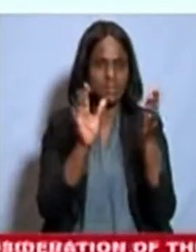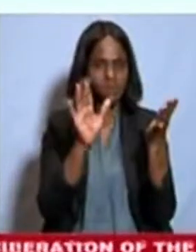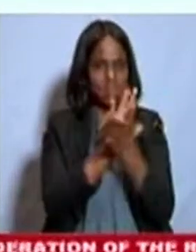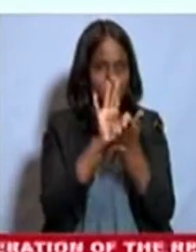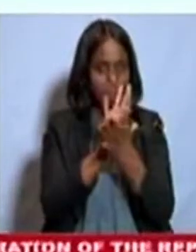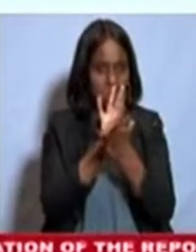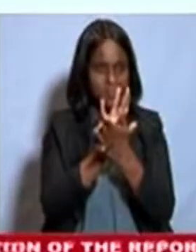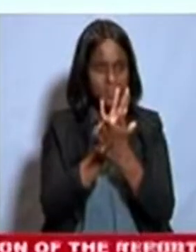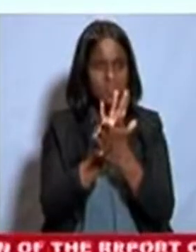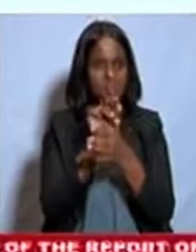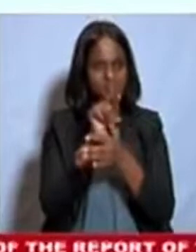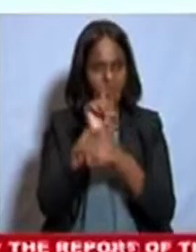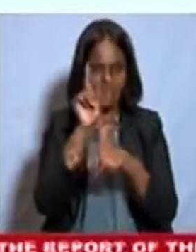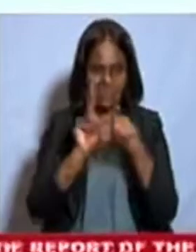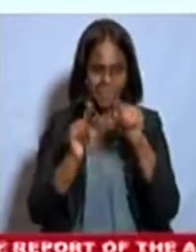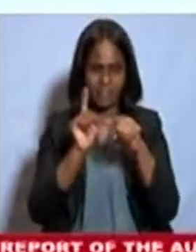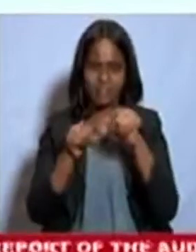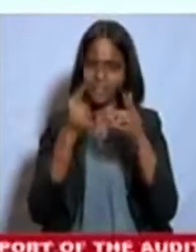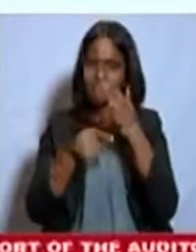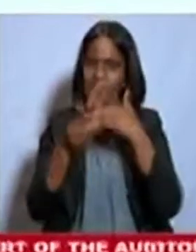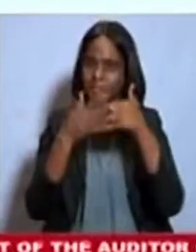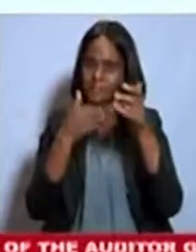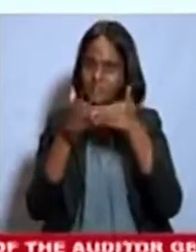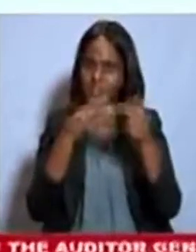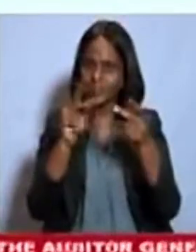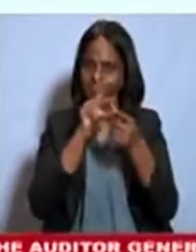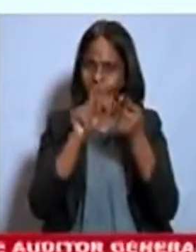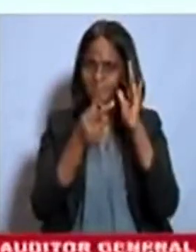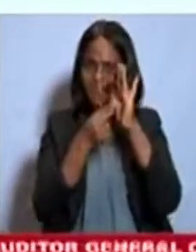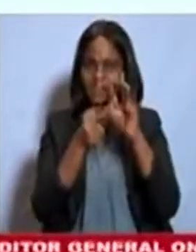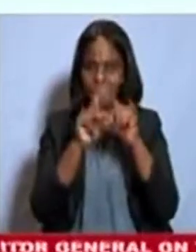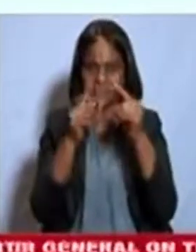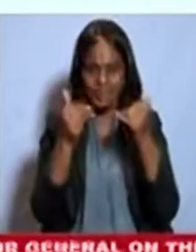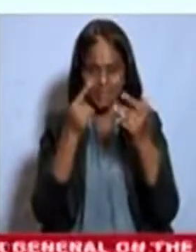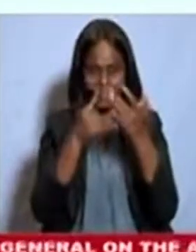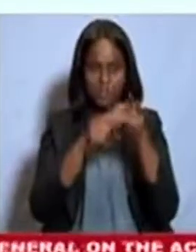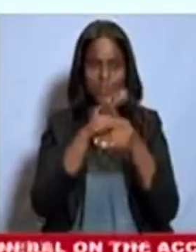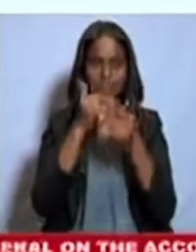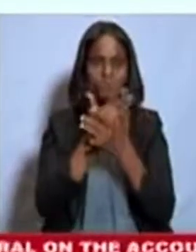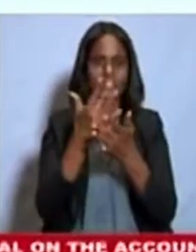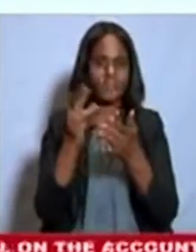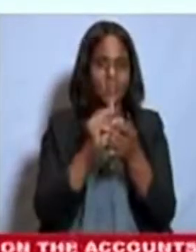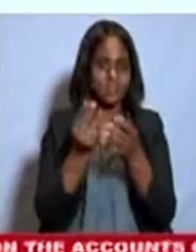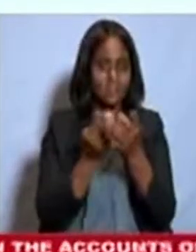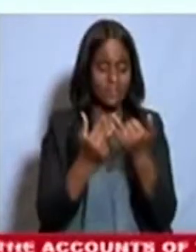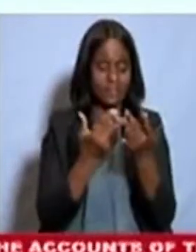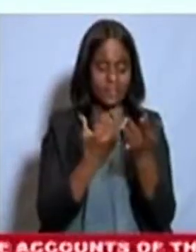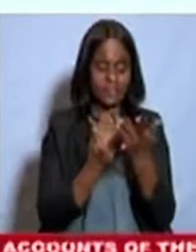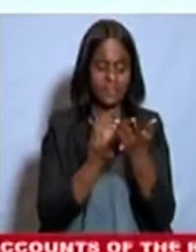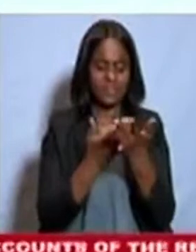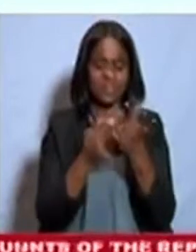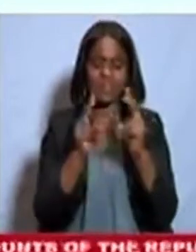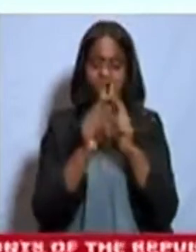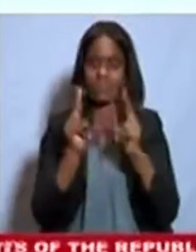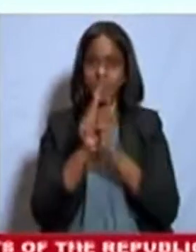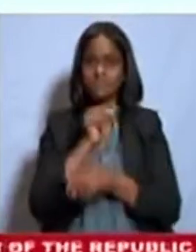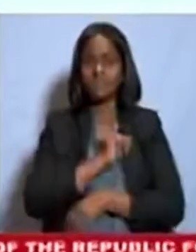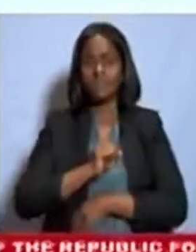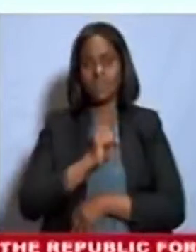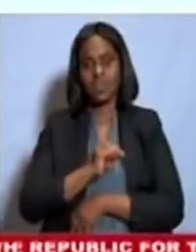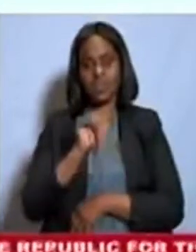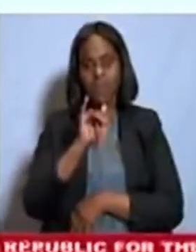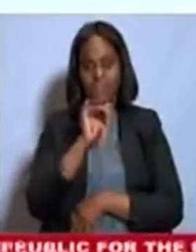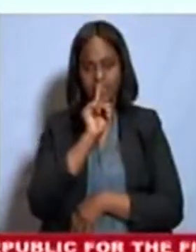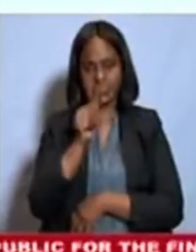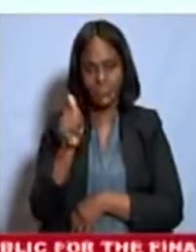documents, it may not be as simple as it seems, but on the whole thing we are very sorry that